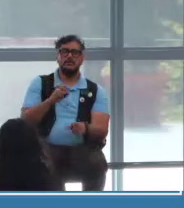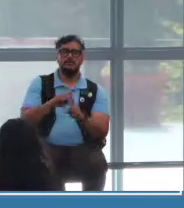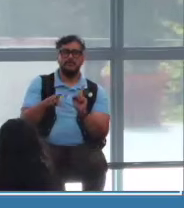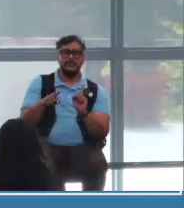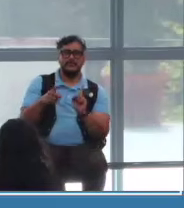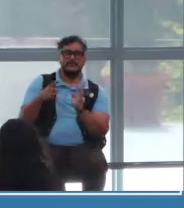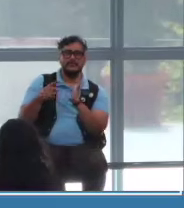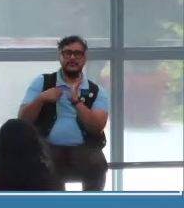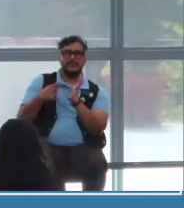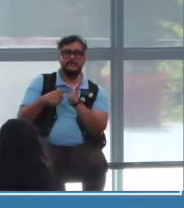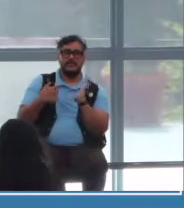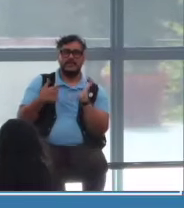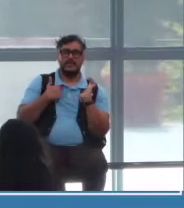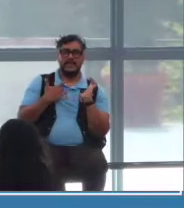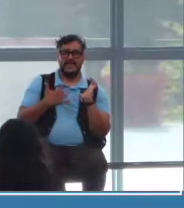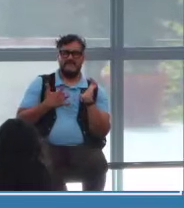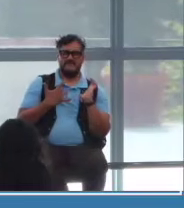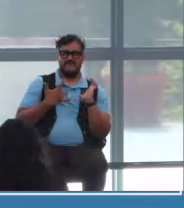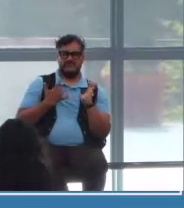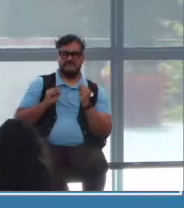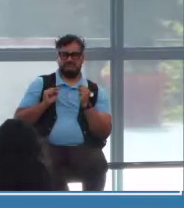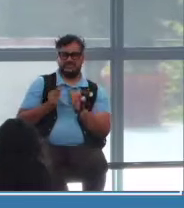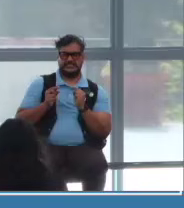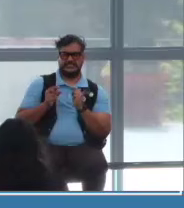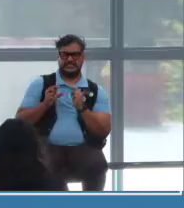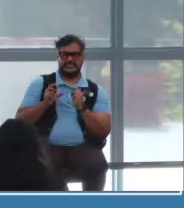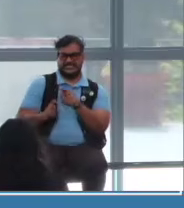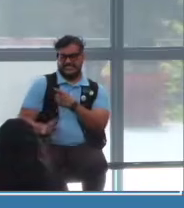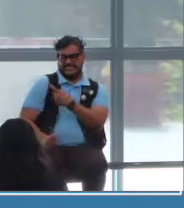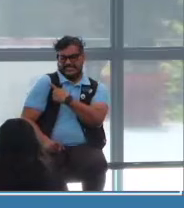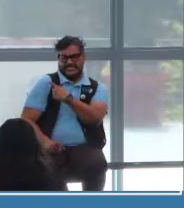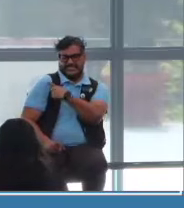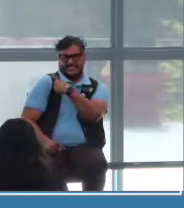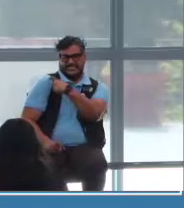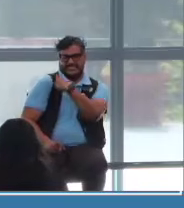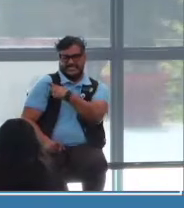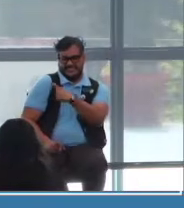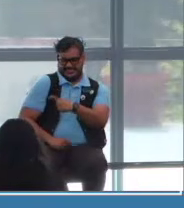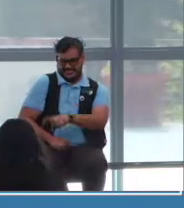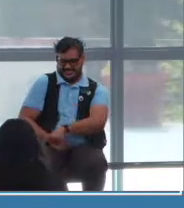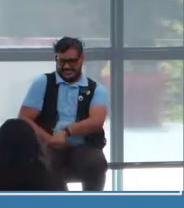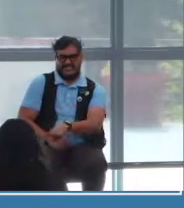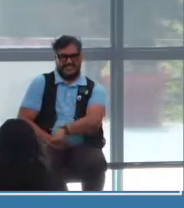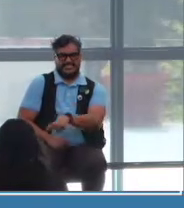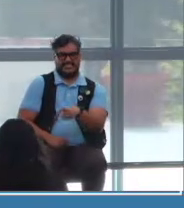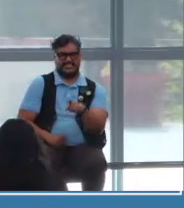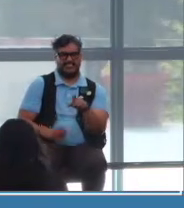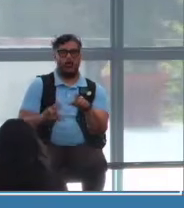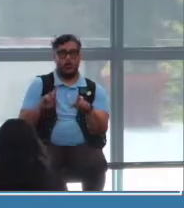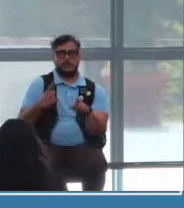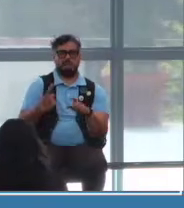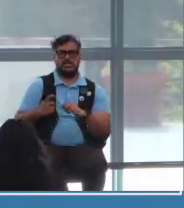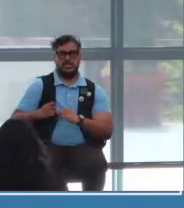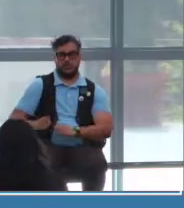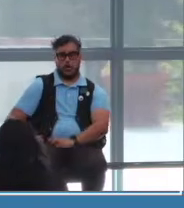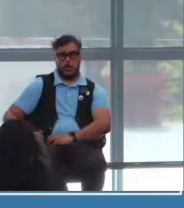that, sometimes I feel stinging or like something's biting me down my leg or arm and or something's crawling on